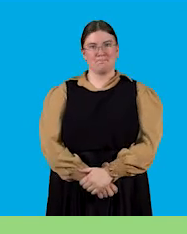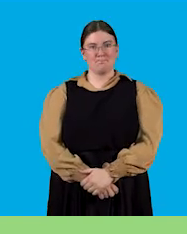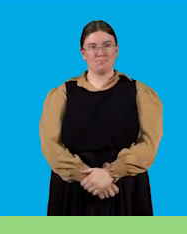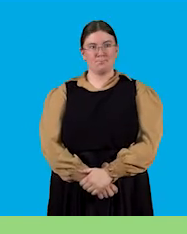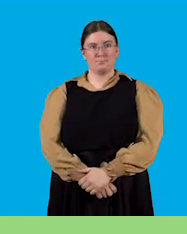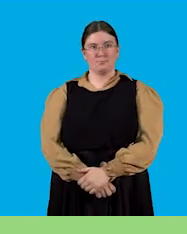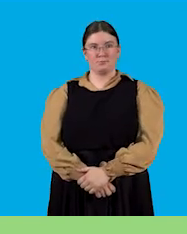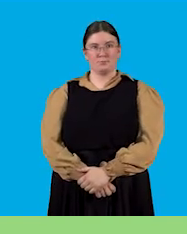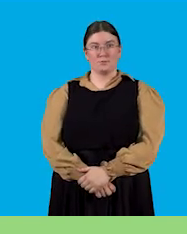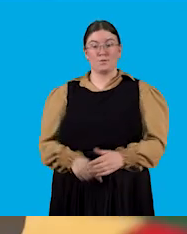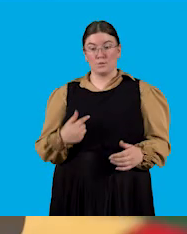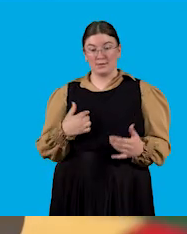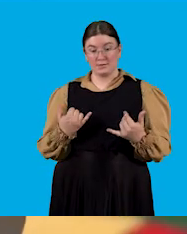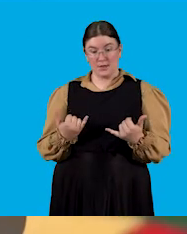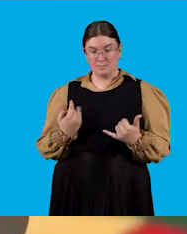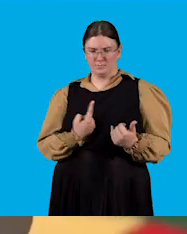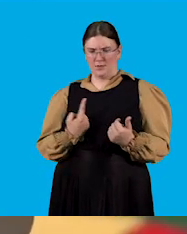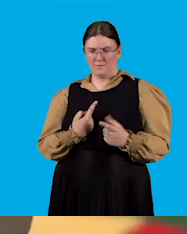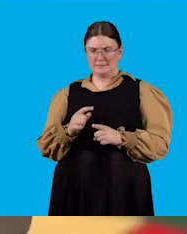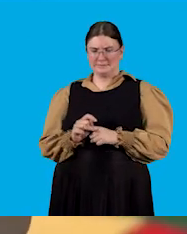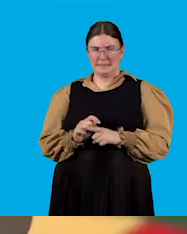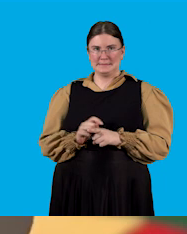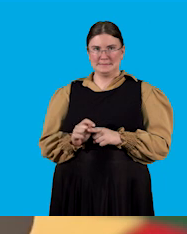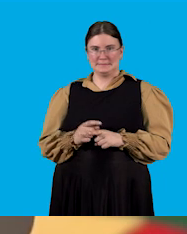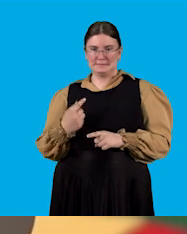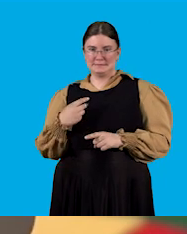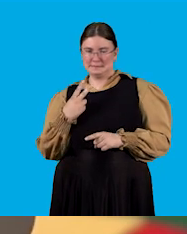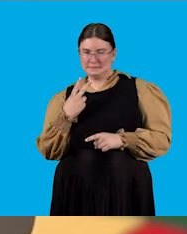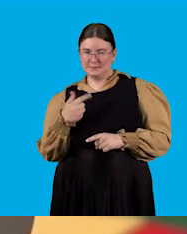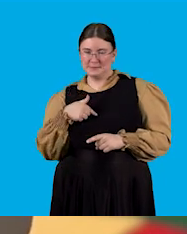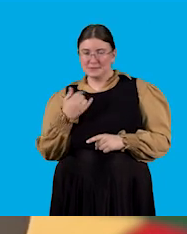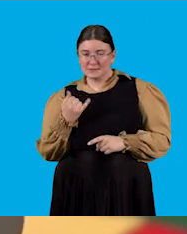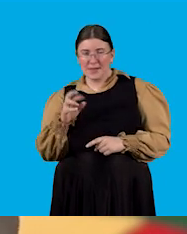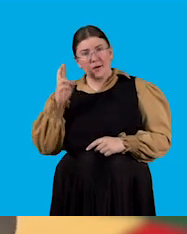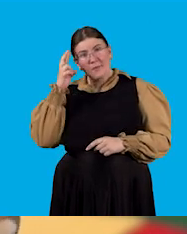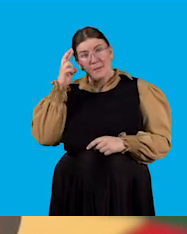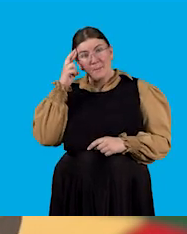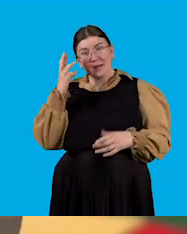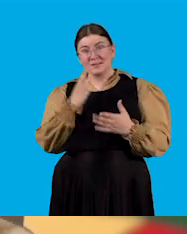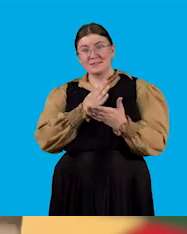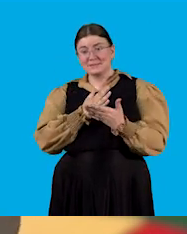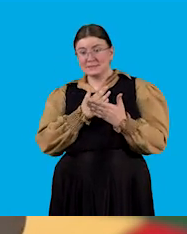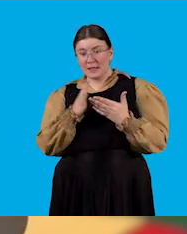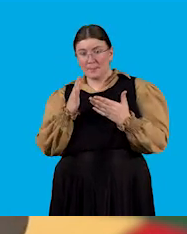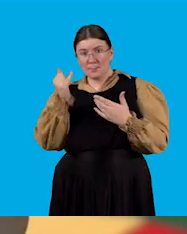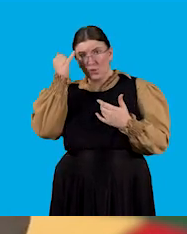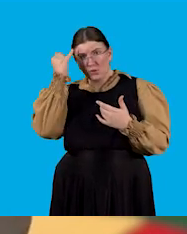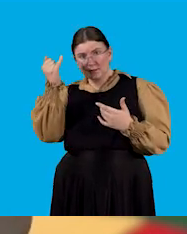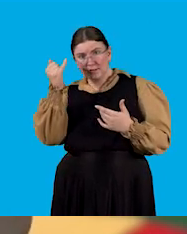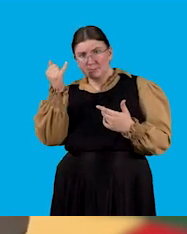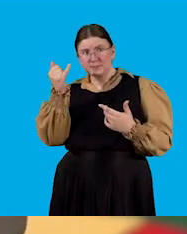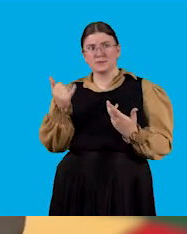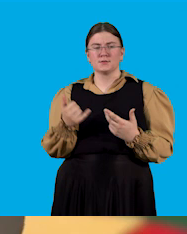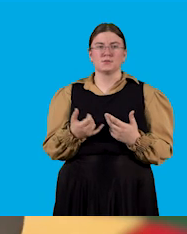So, we are going to test ourselves to see if we still remember a few concepts that are